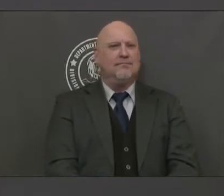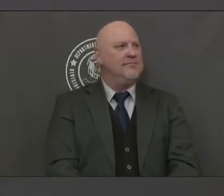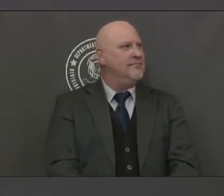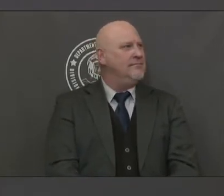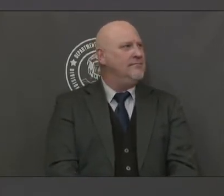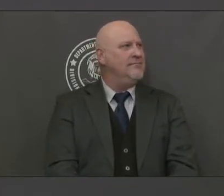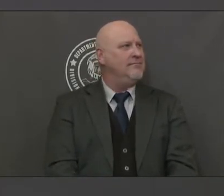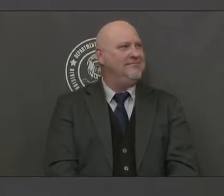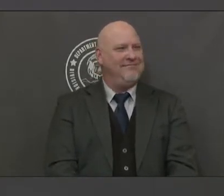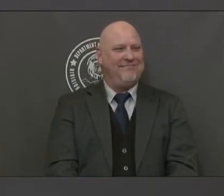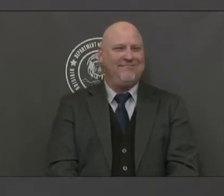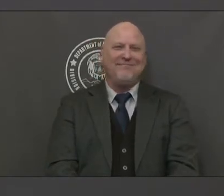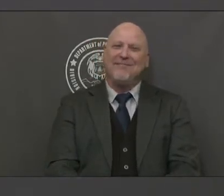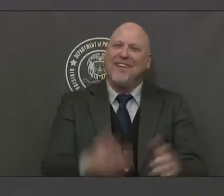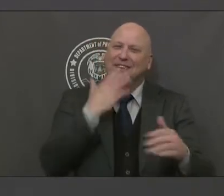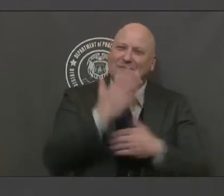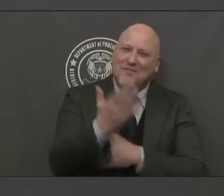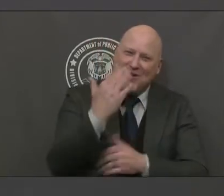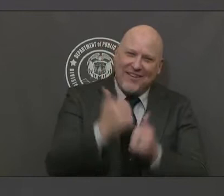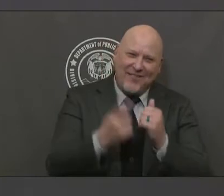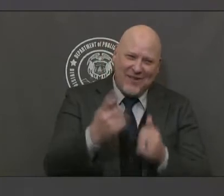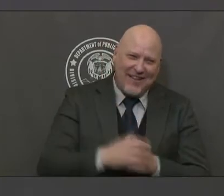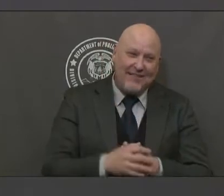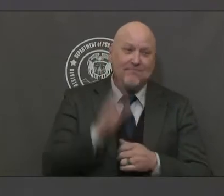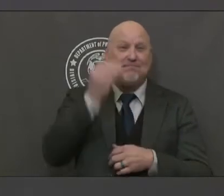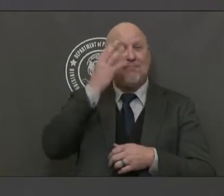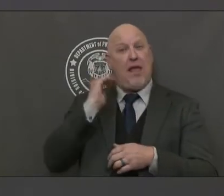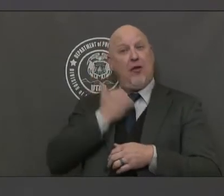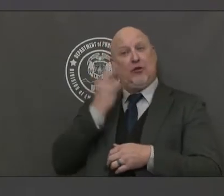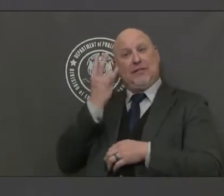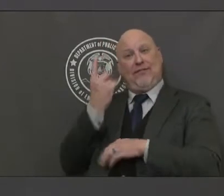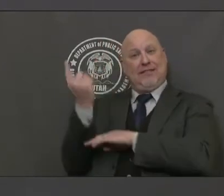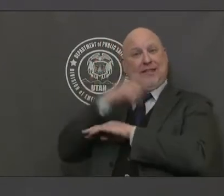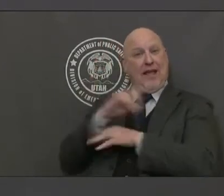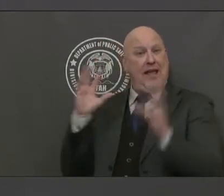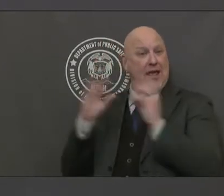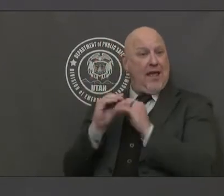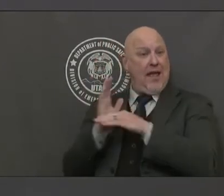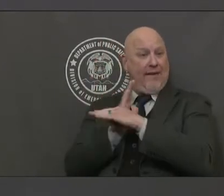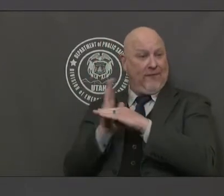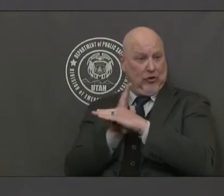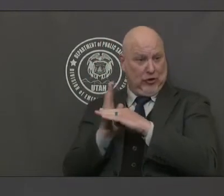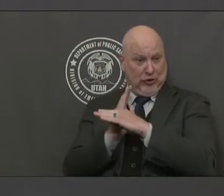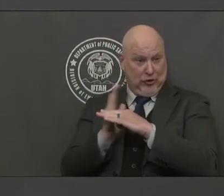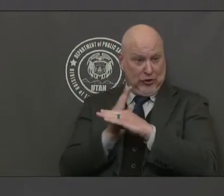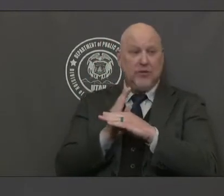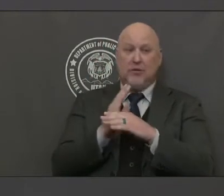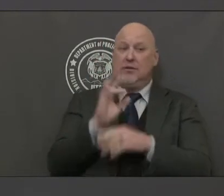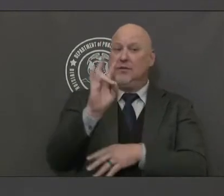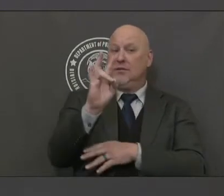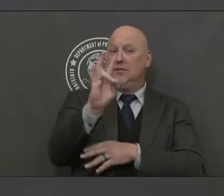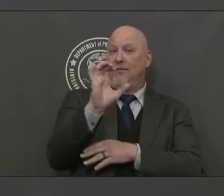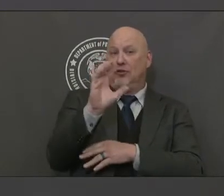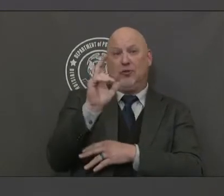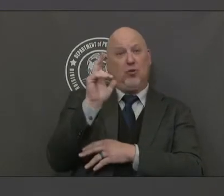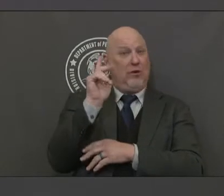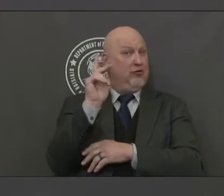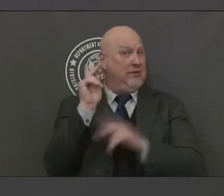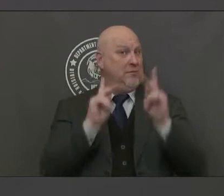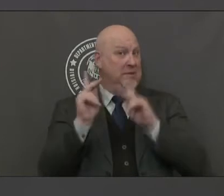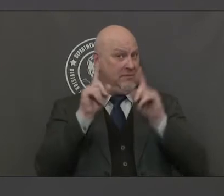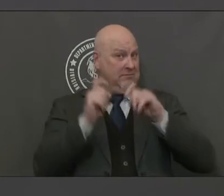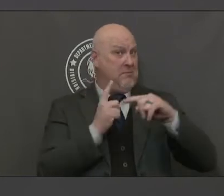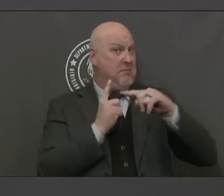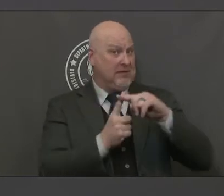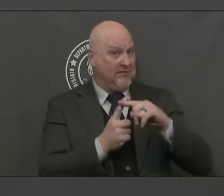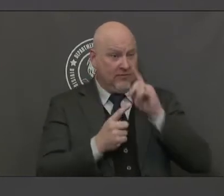Hey, good morning. So our 7-day rolling average of new cases is now at 723. This is a decrease from last